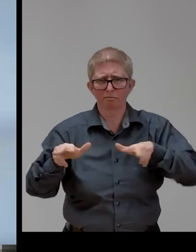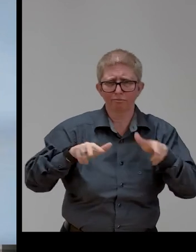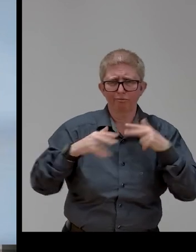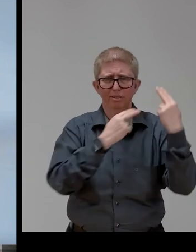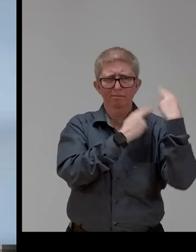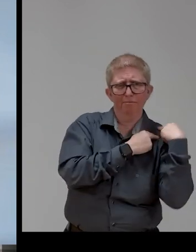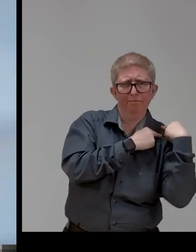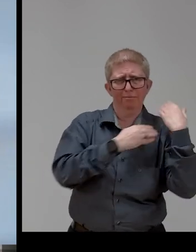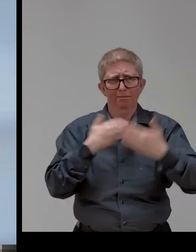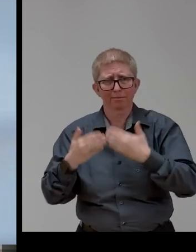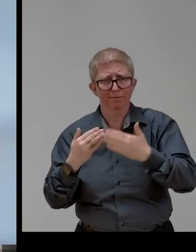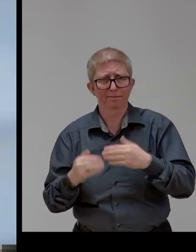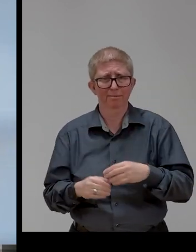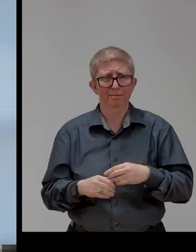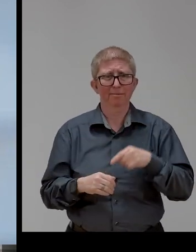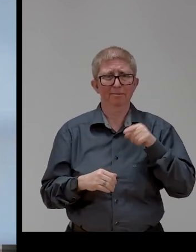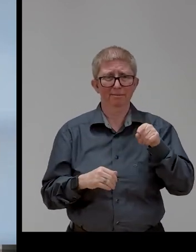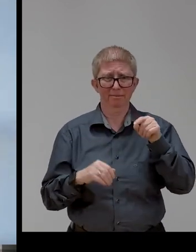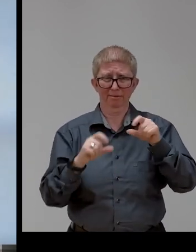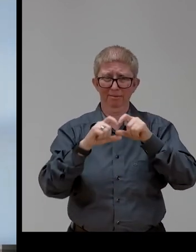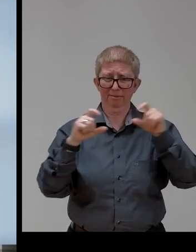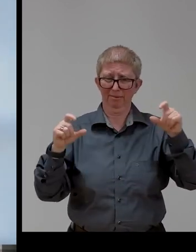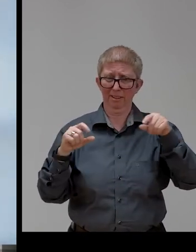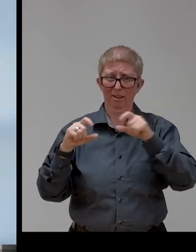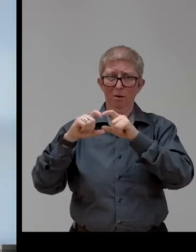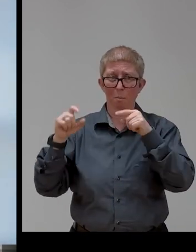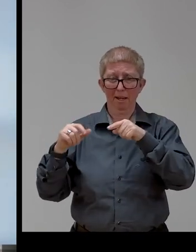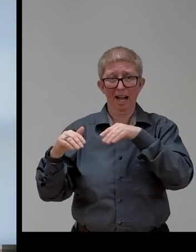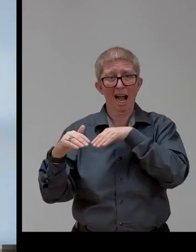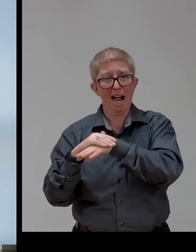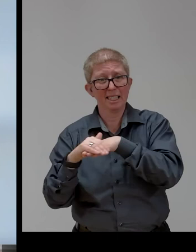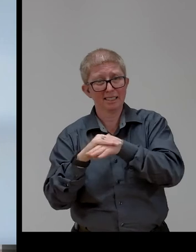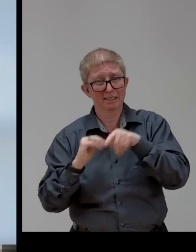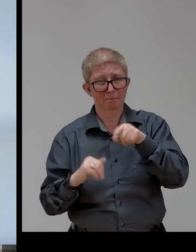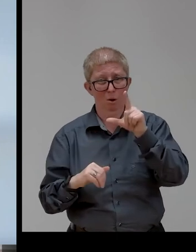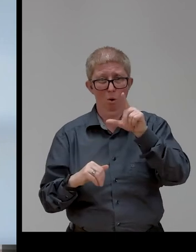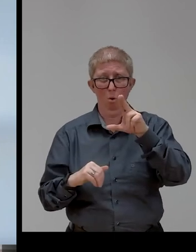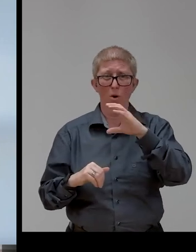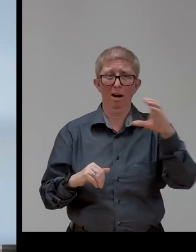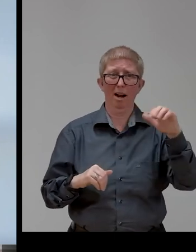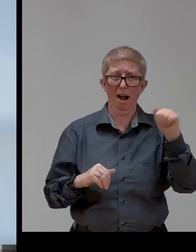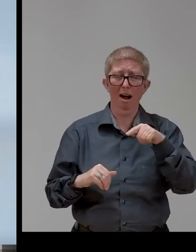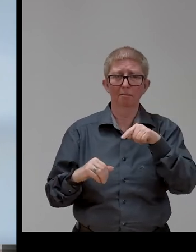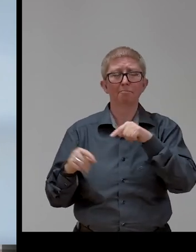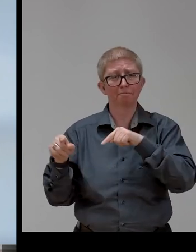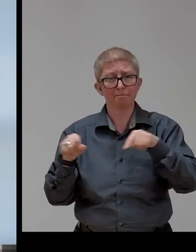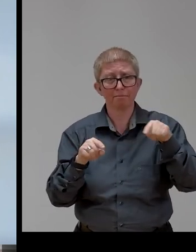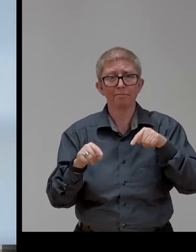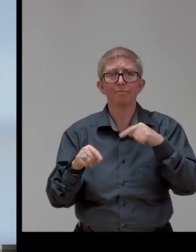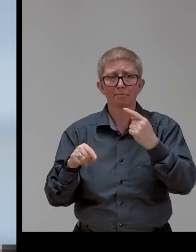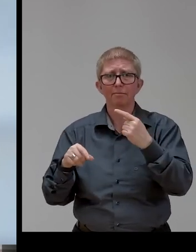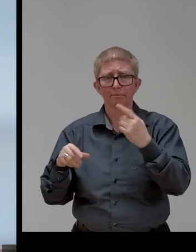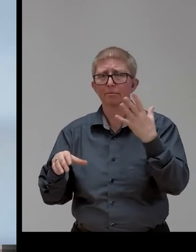Lucca Becoming Accessible or the European Photography Exhibition Award. And she has also